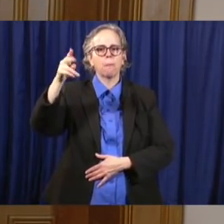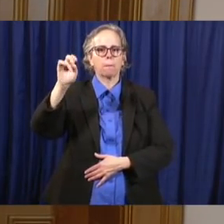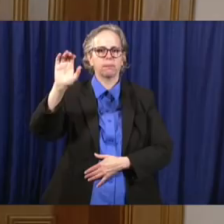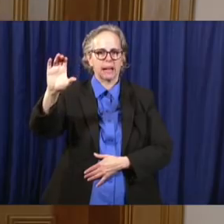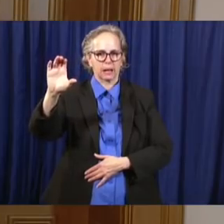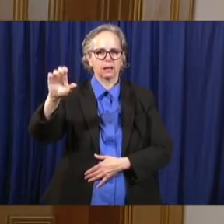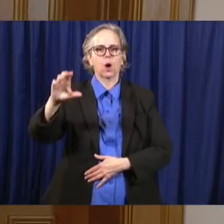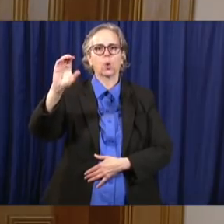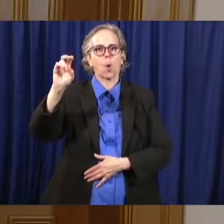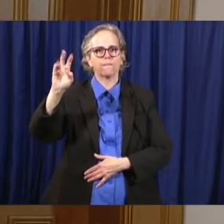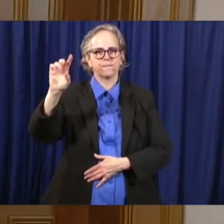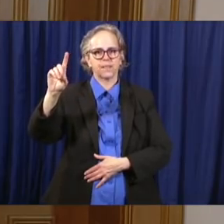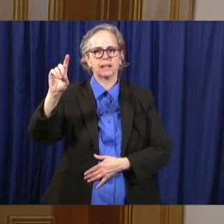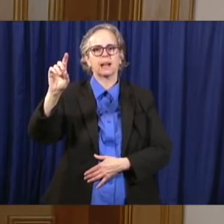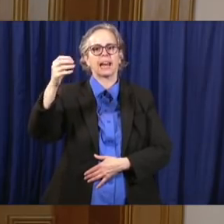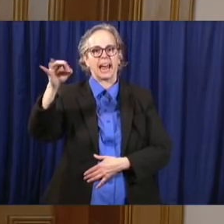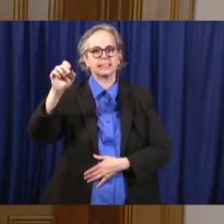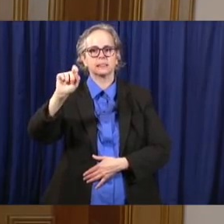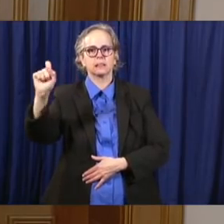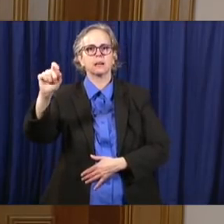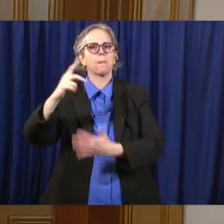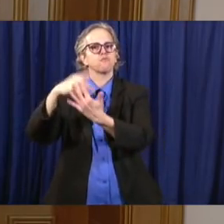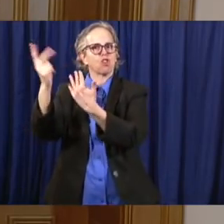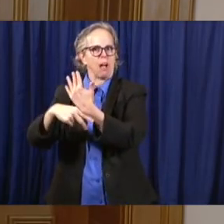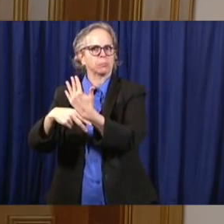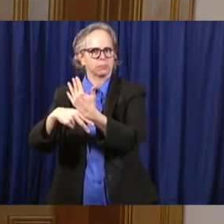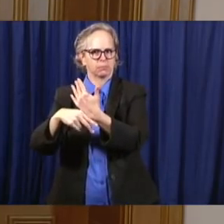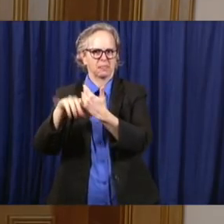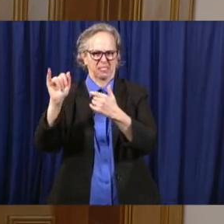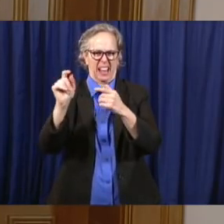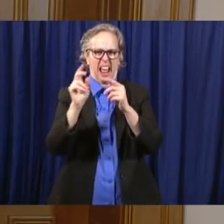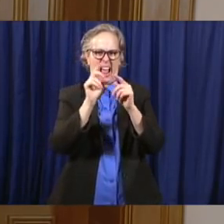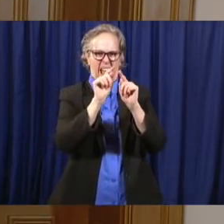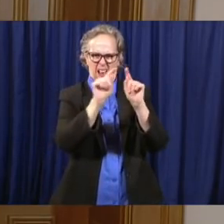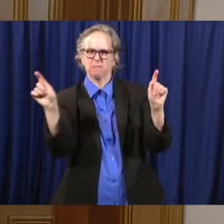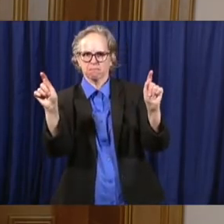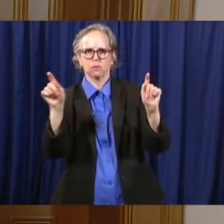library.ohio.gov/public COVID-19 programs. Again,